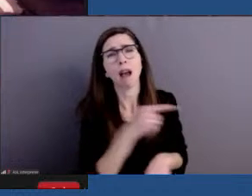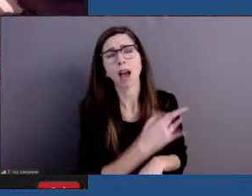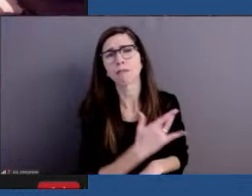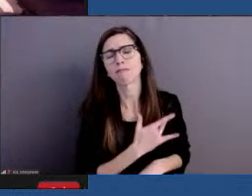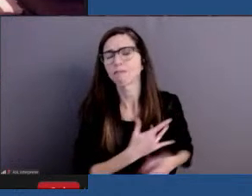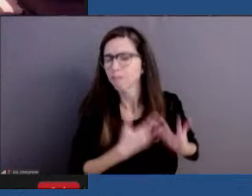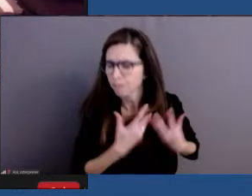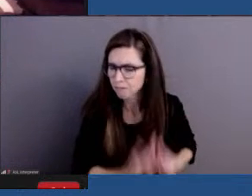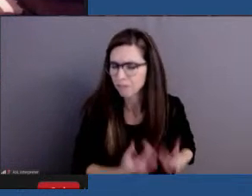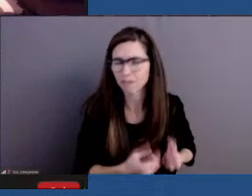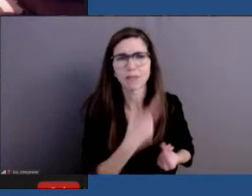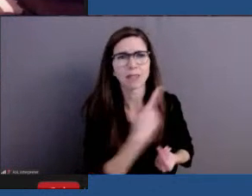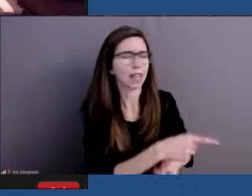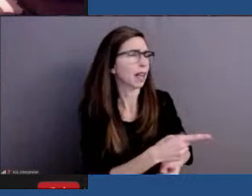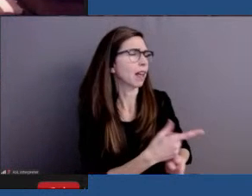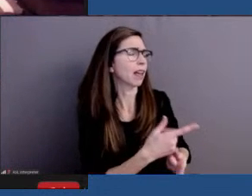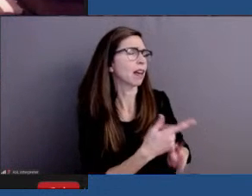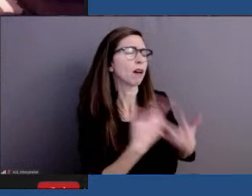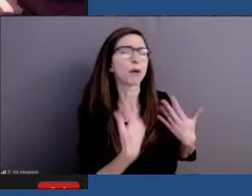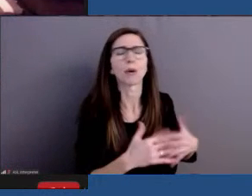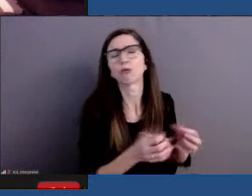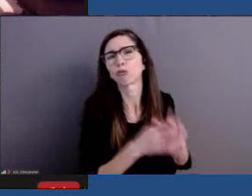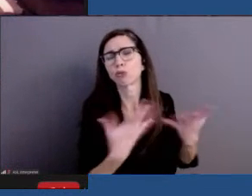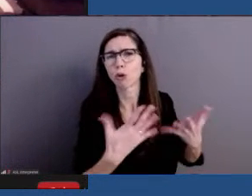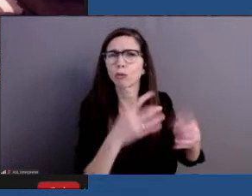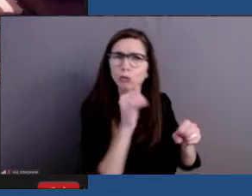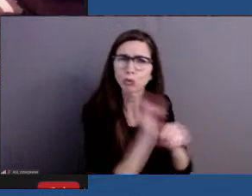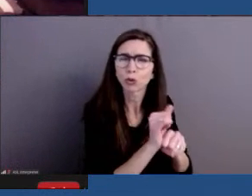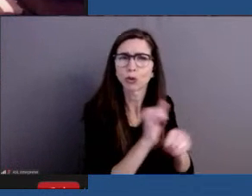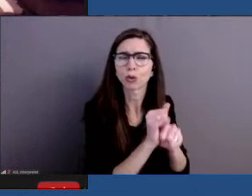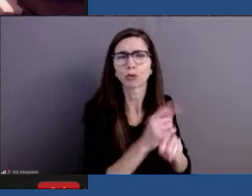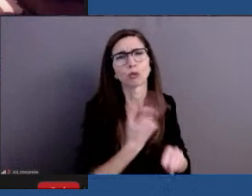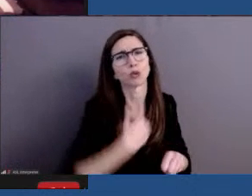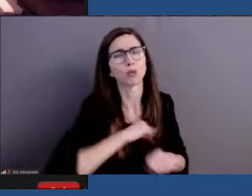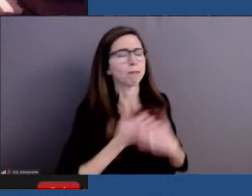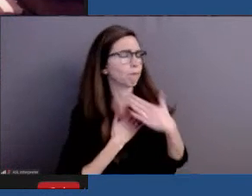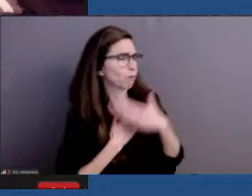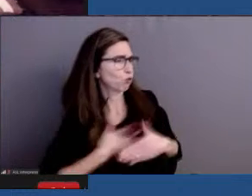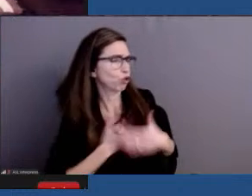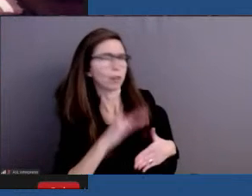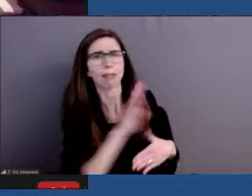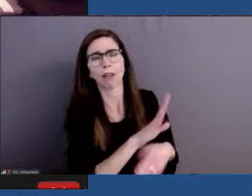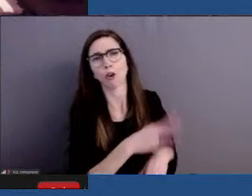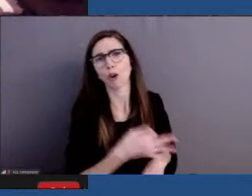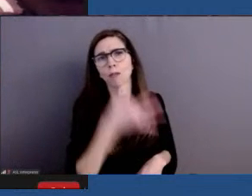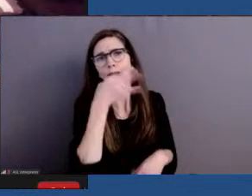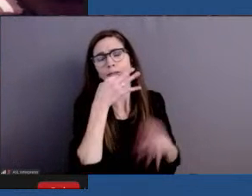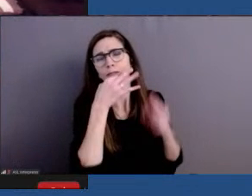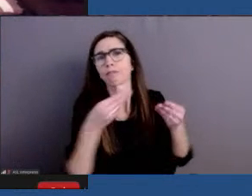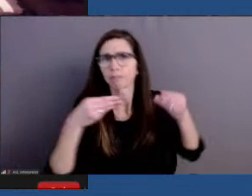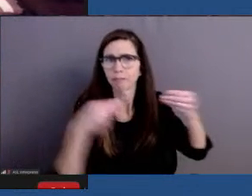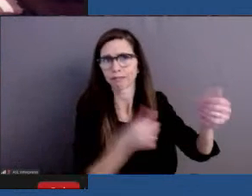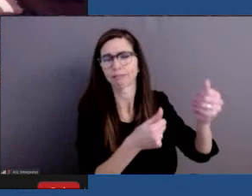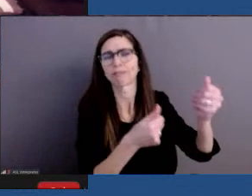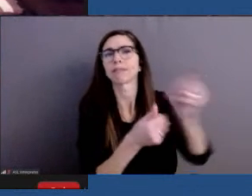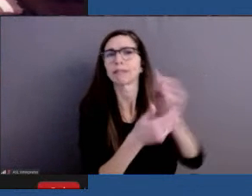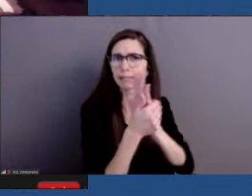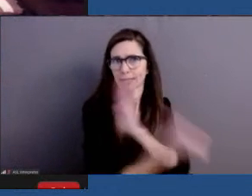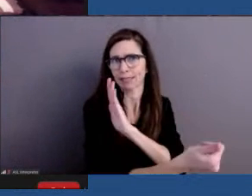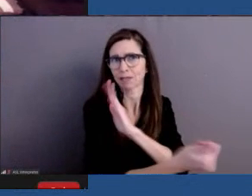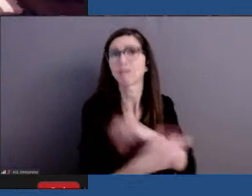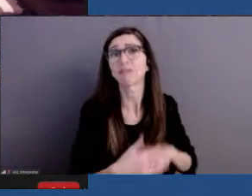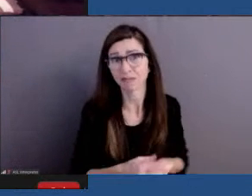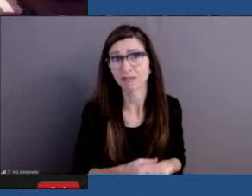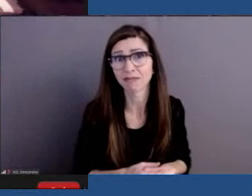we are so grateful for their expertise. In 2019, this committee provided feedback on over